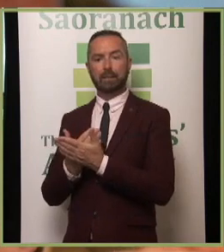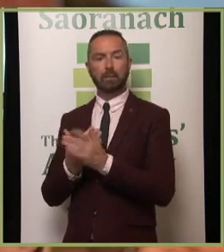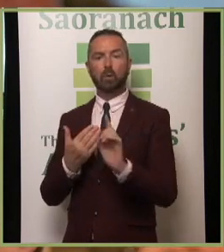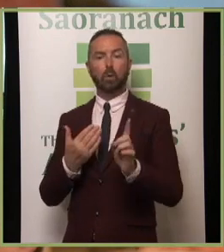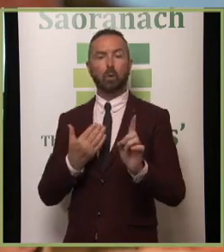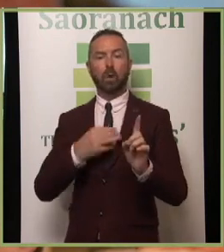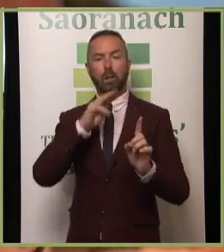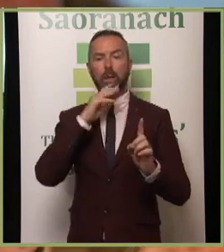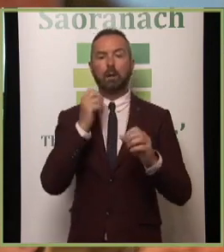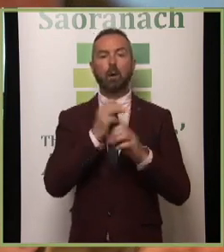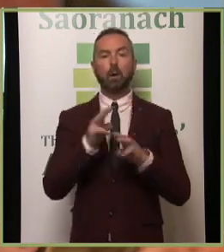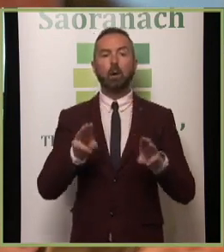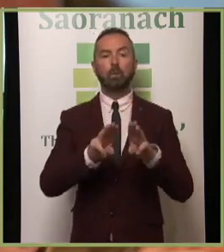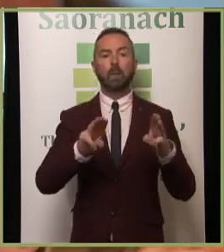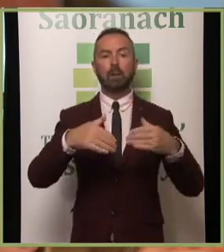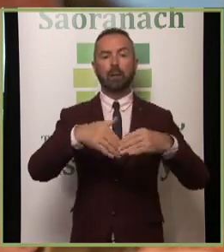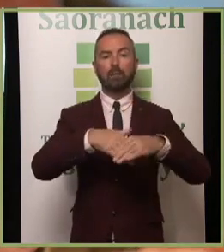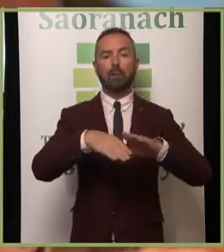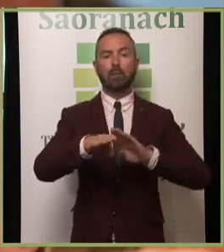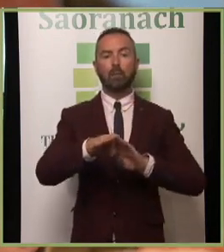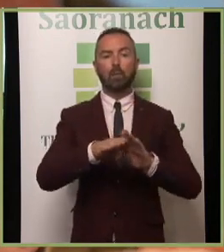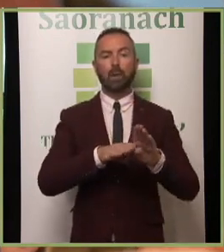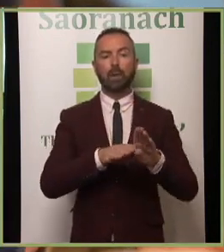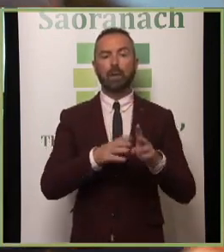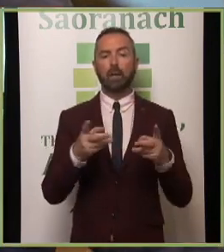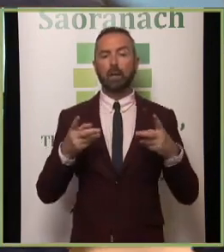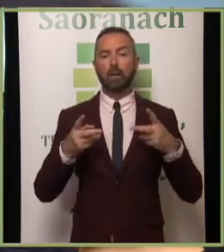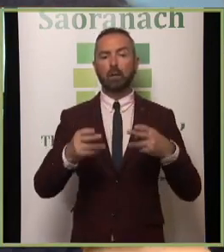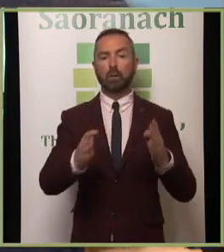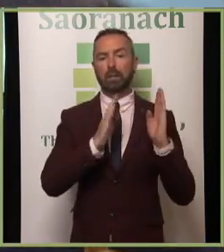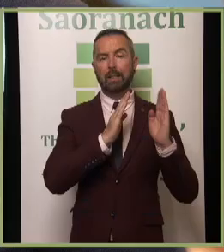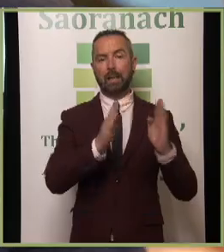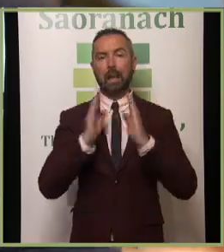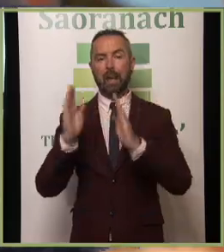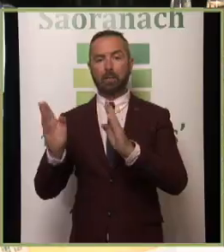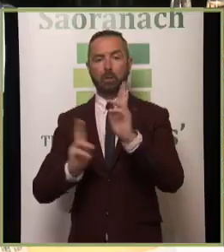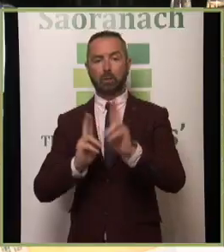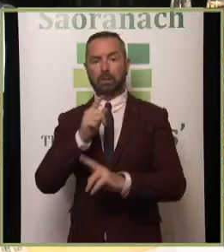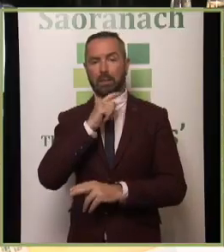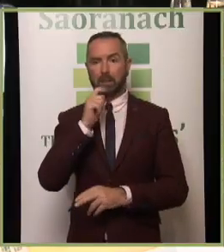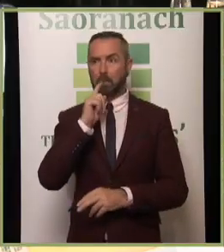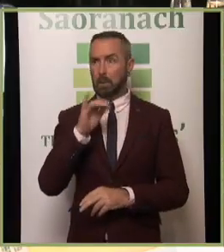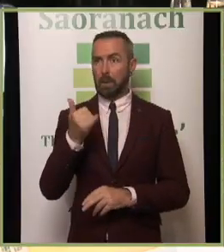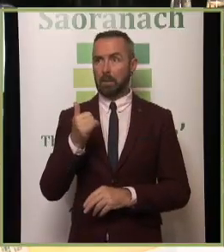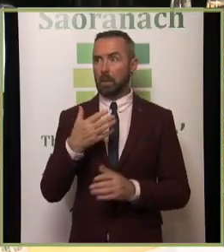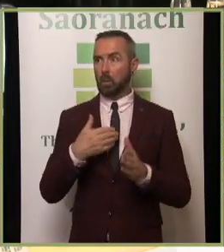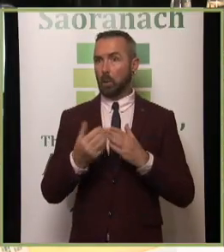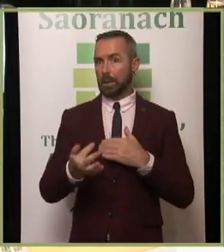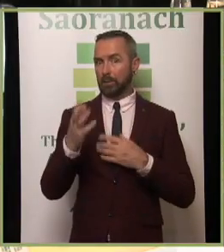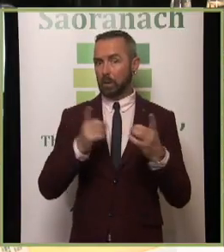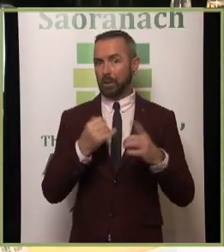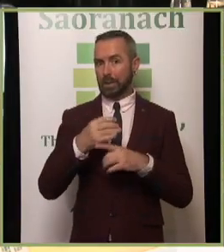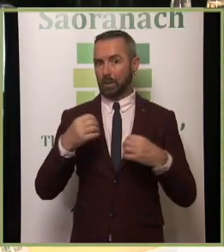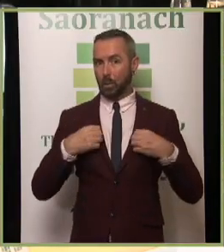hedge cutting, all people involved in cutting hedges. But as Jean said, you could be in your garden. Do you